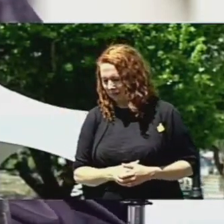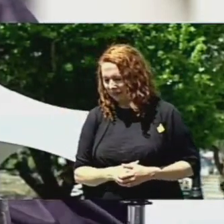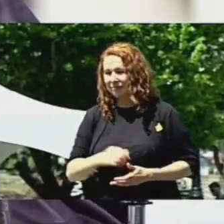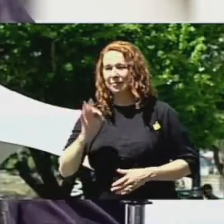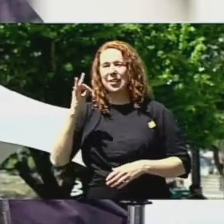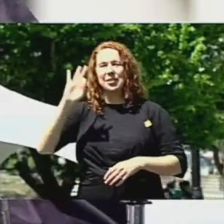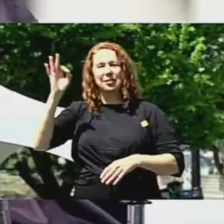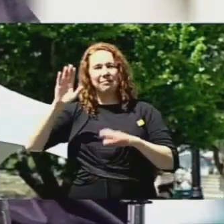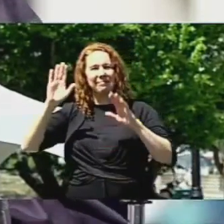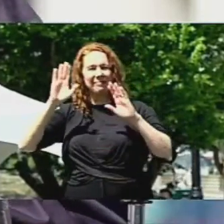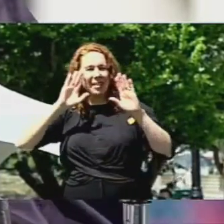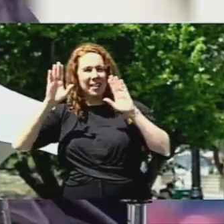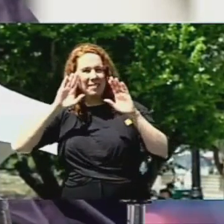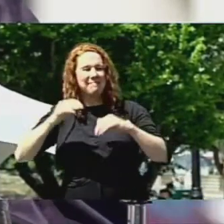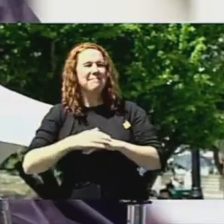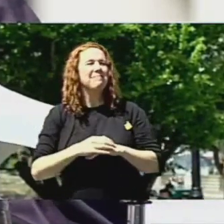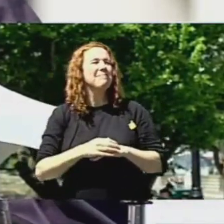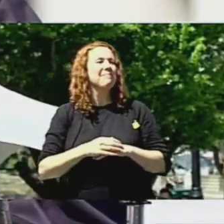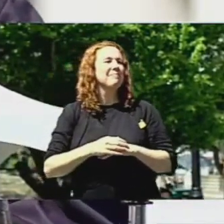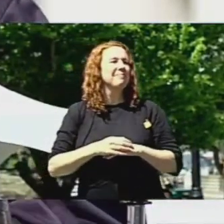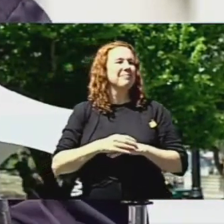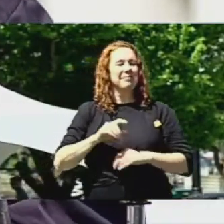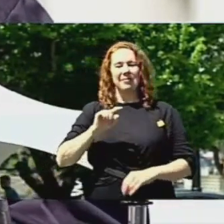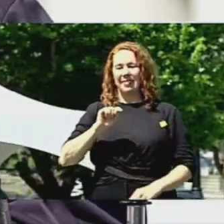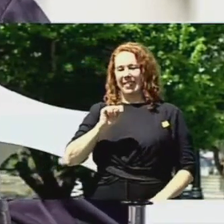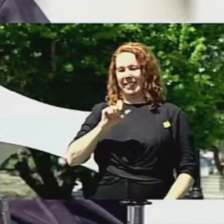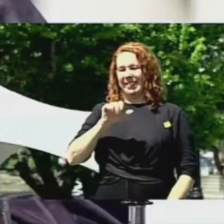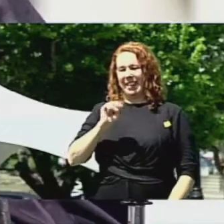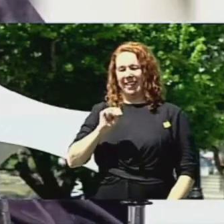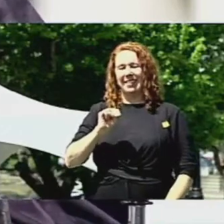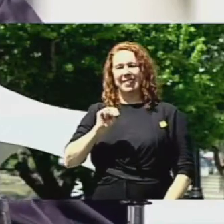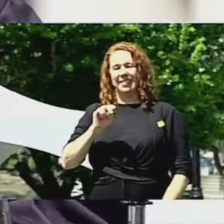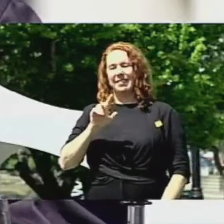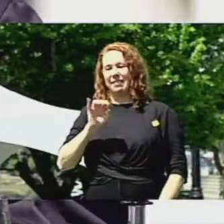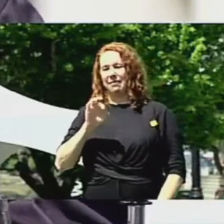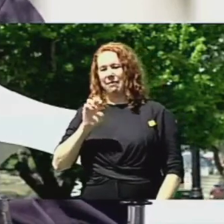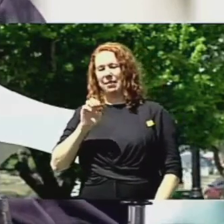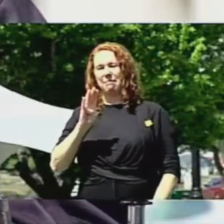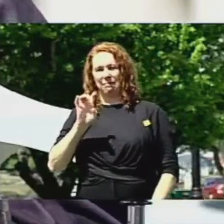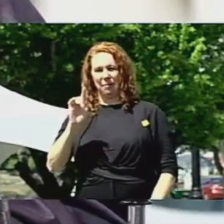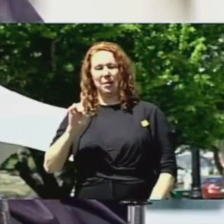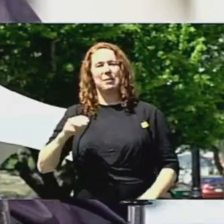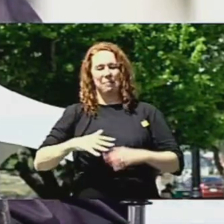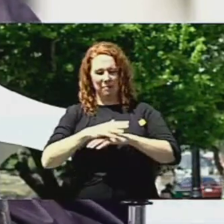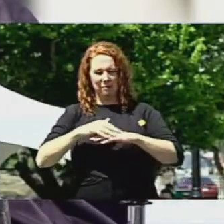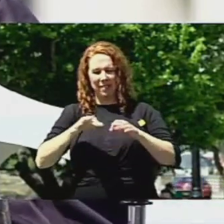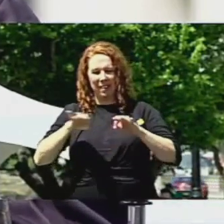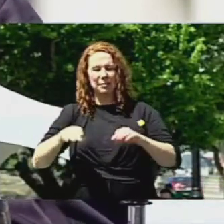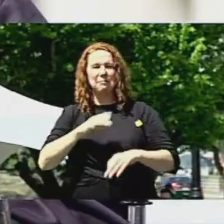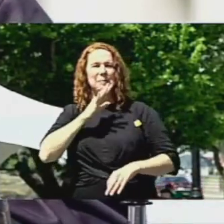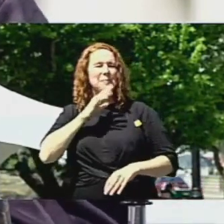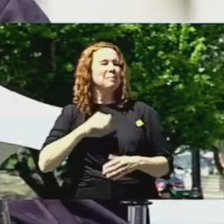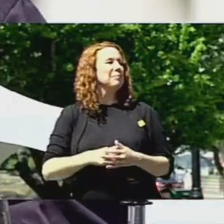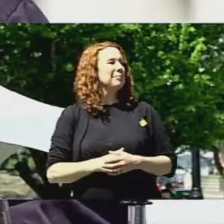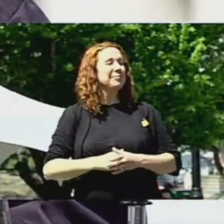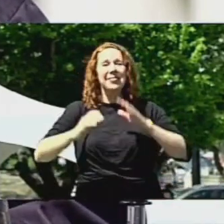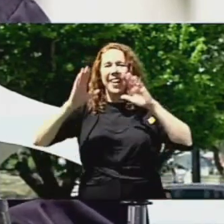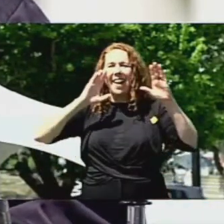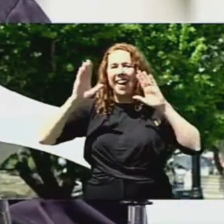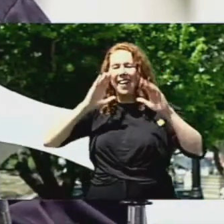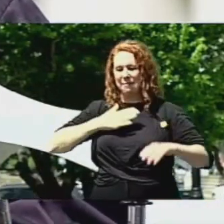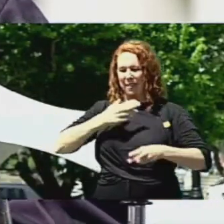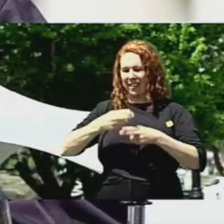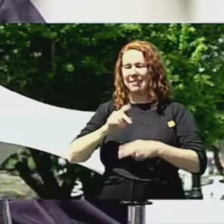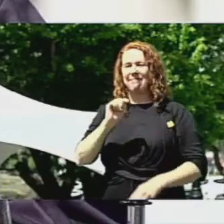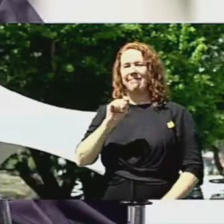Bonjour, Talon Firebird, Indijna Kaz, Nameto Dem, Notka Migwaning Ninduji. Hello, everybody. My